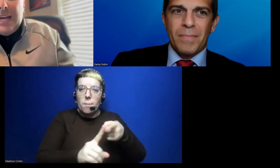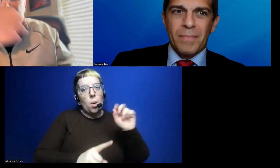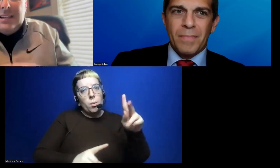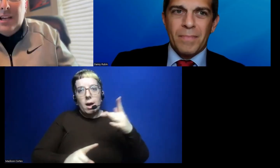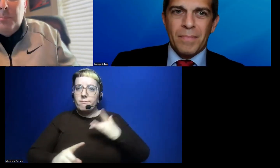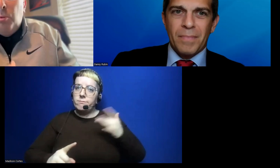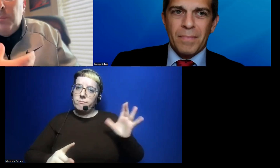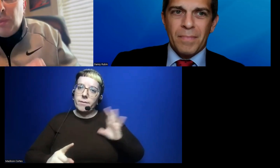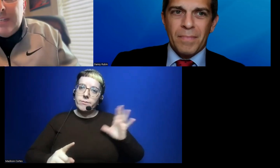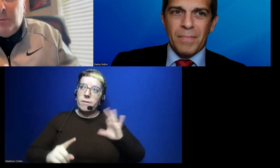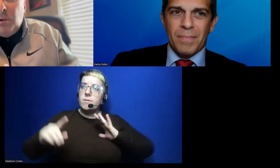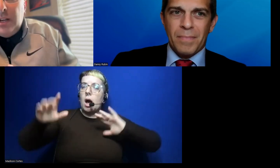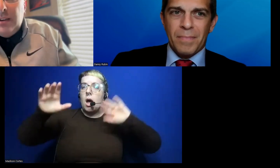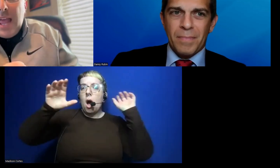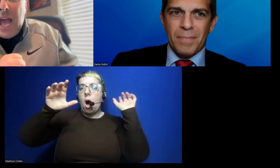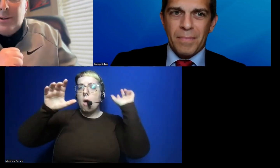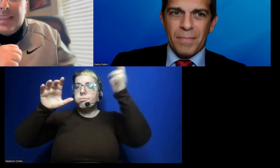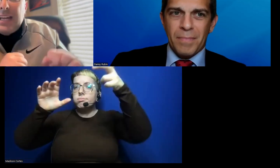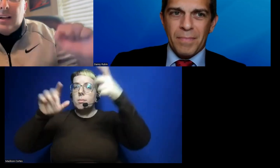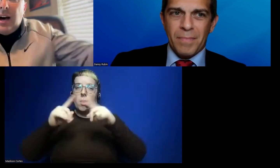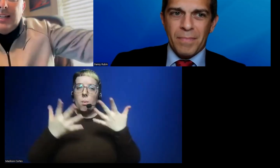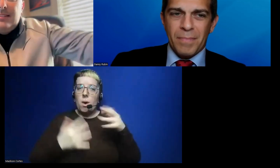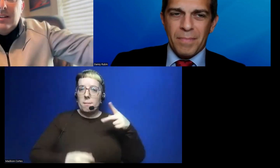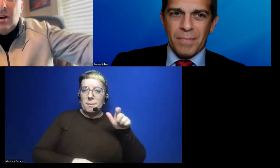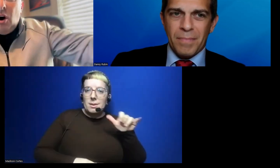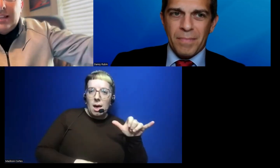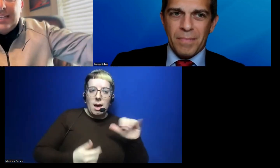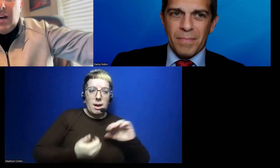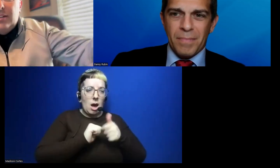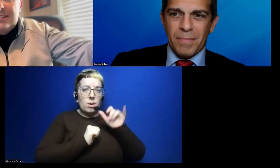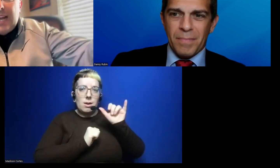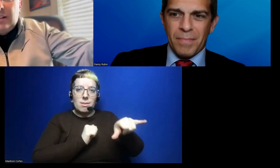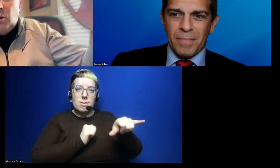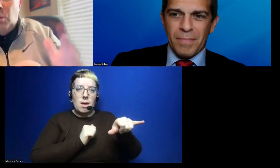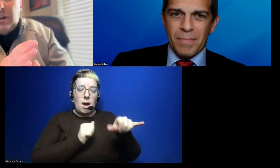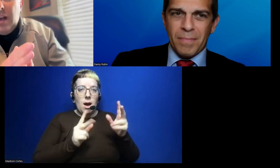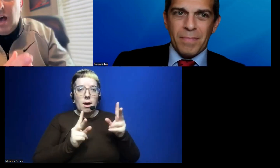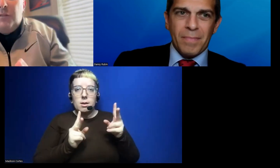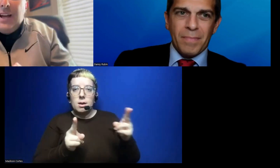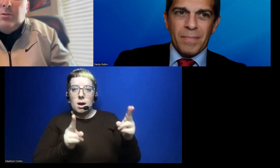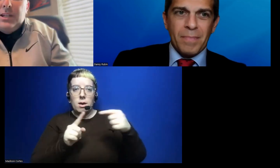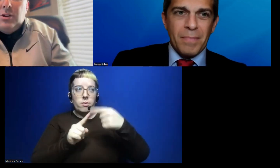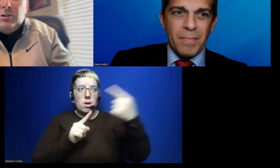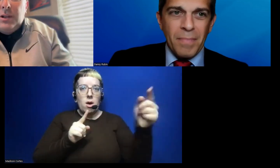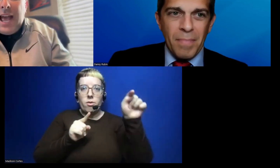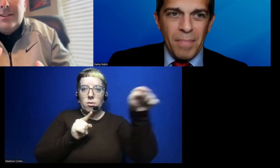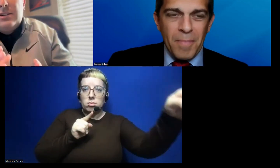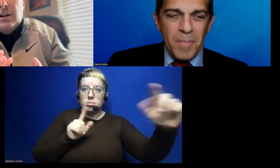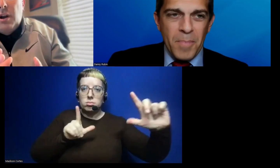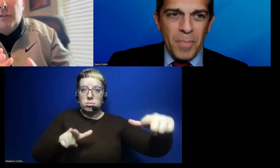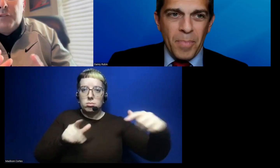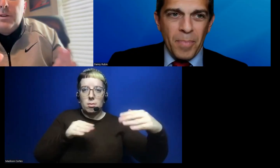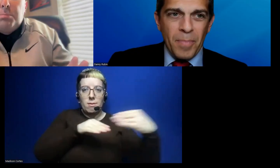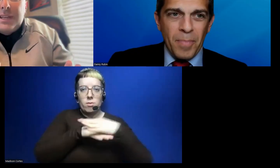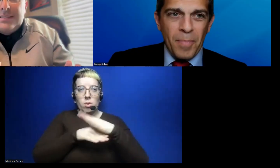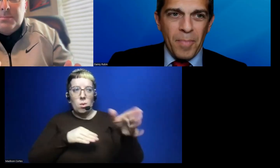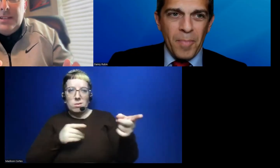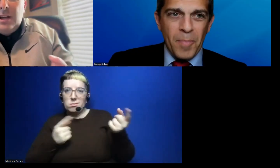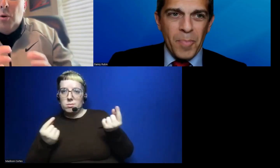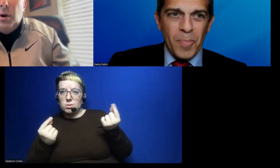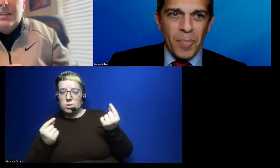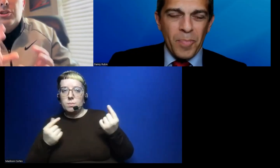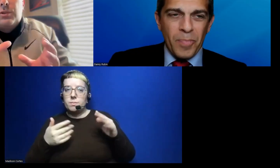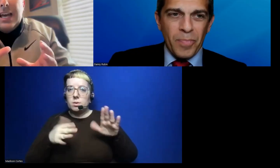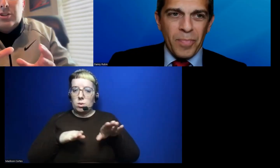2-point basket, but what play did we run? How did that cut on the other side of the court affect what you're doing? How did your foot